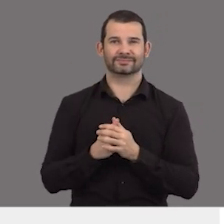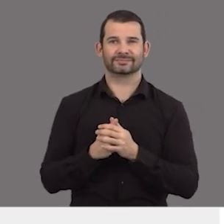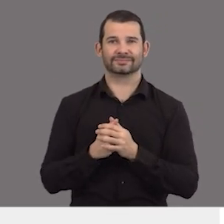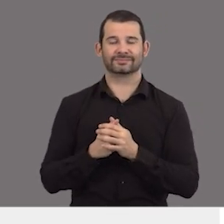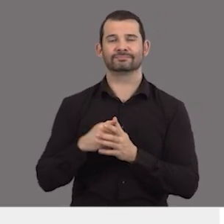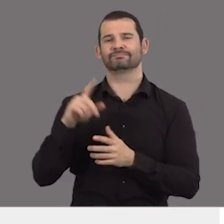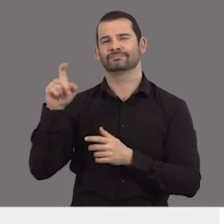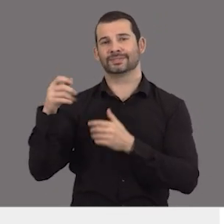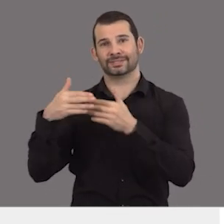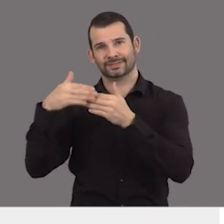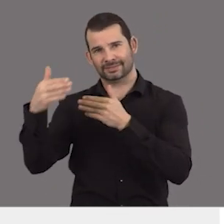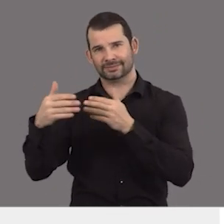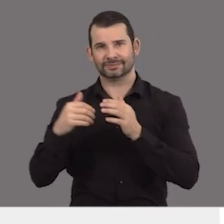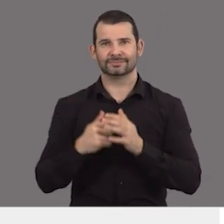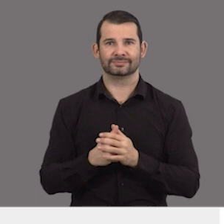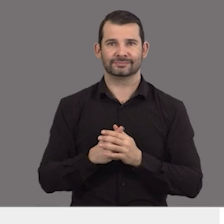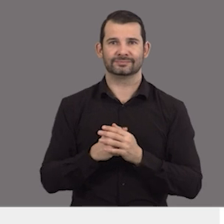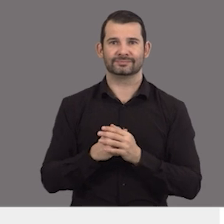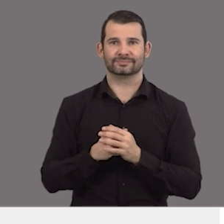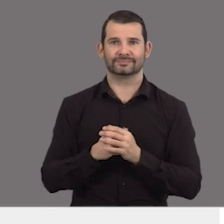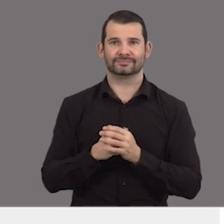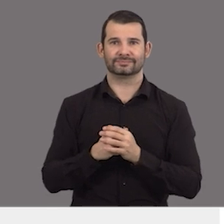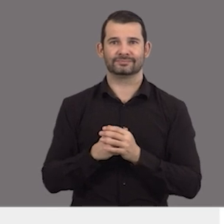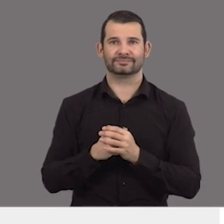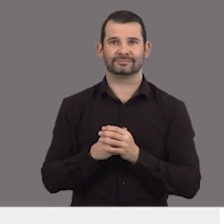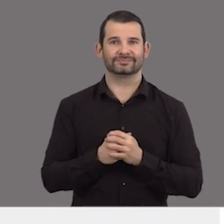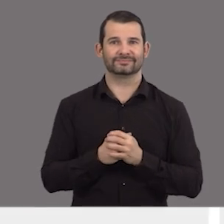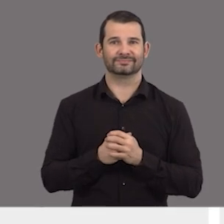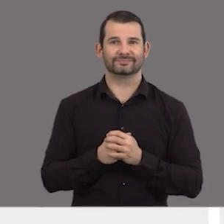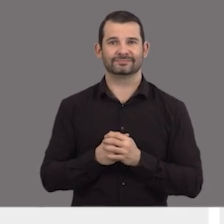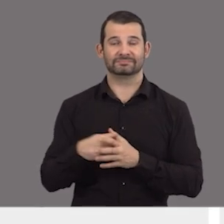in Canada. Click Next.